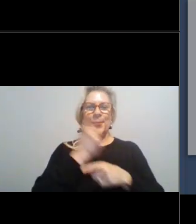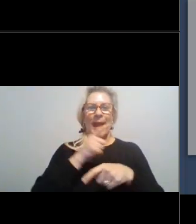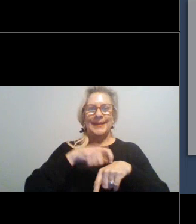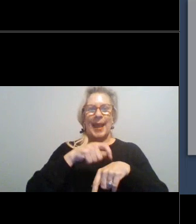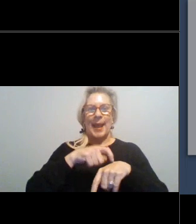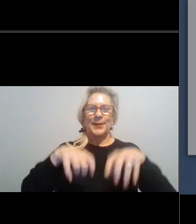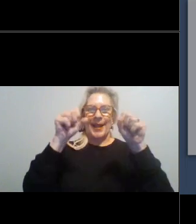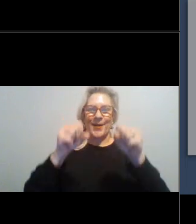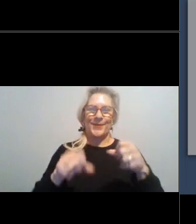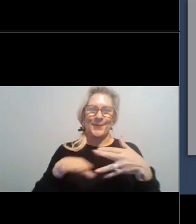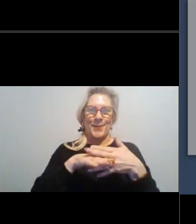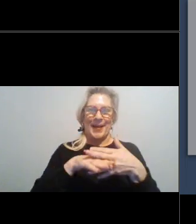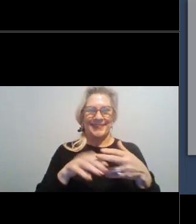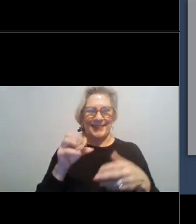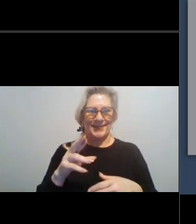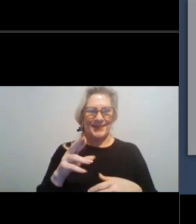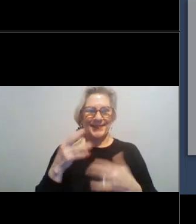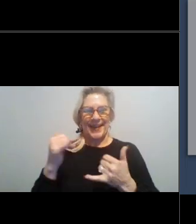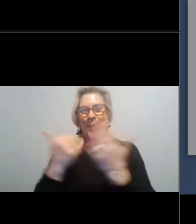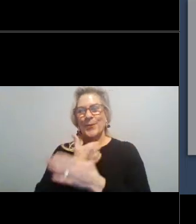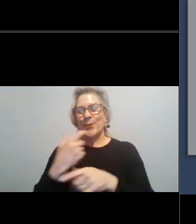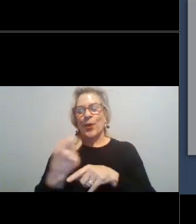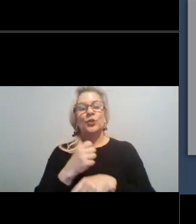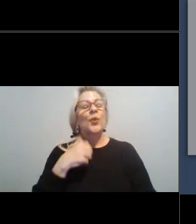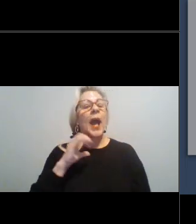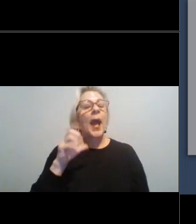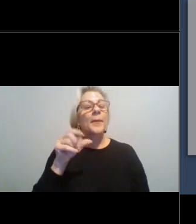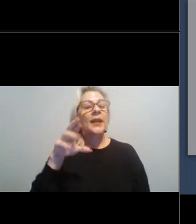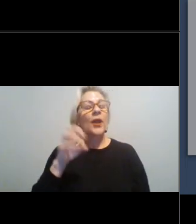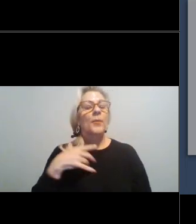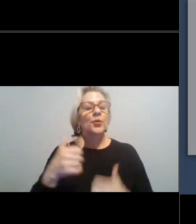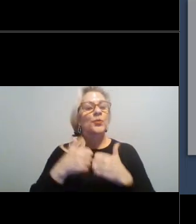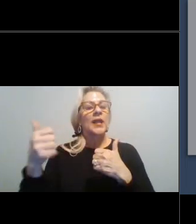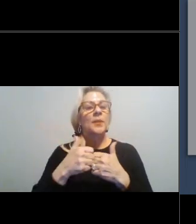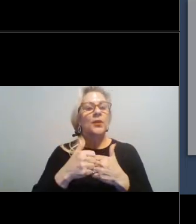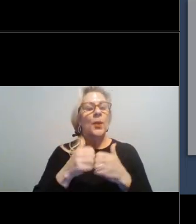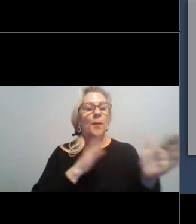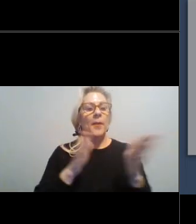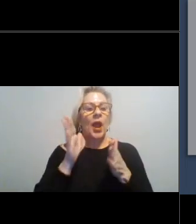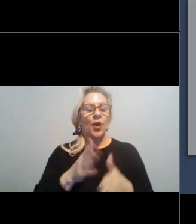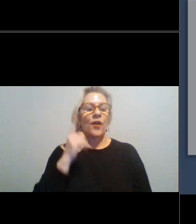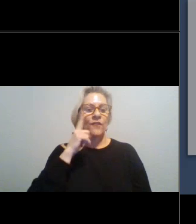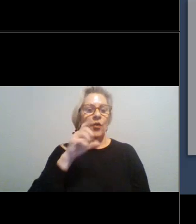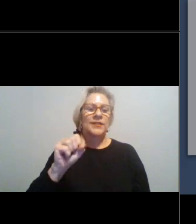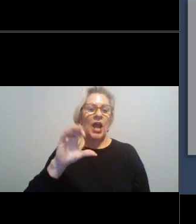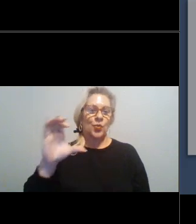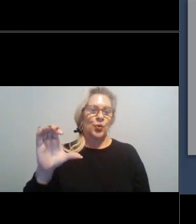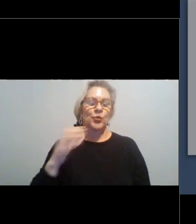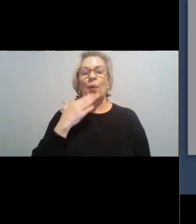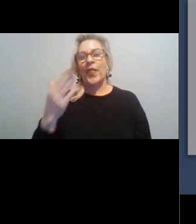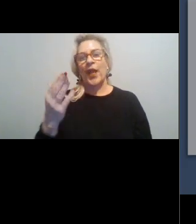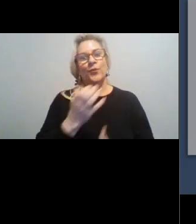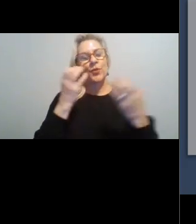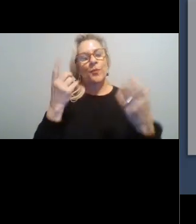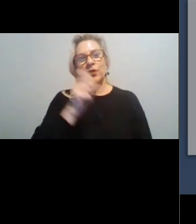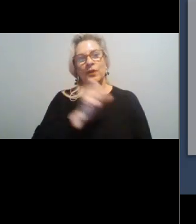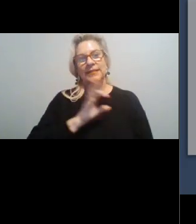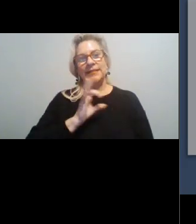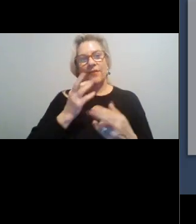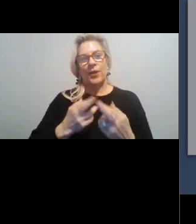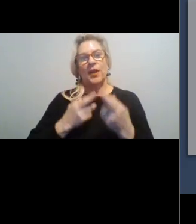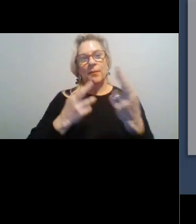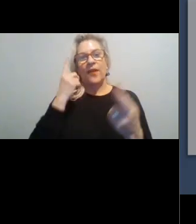Good afternoon, Chair and Commissioners. I'm Claire Galogli. I'm the Transportation Planner for the City of Santa Cruz. Likewise today, here to thank you so much for the staff recommendations